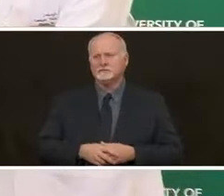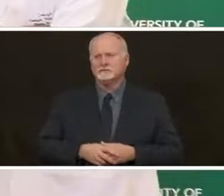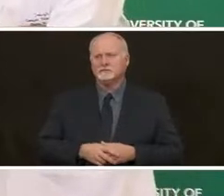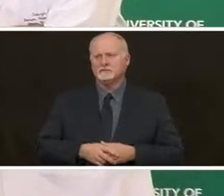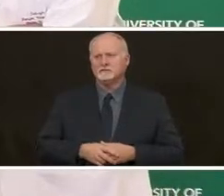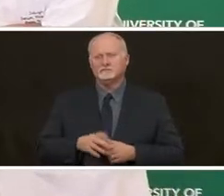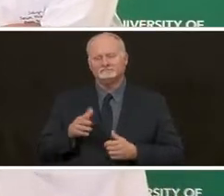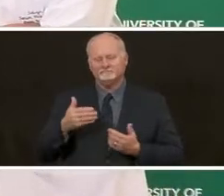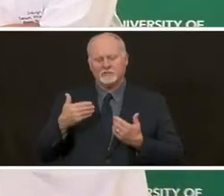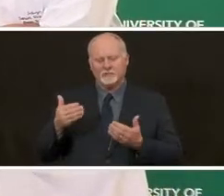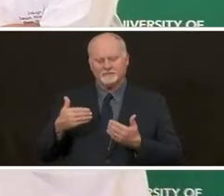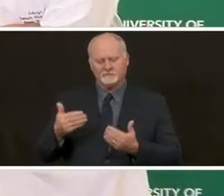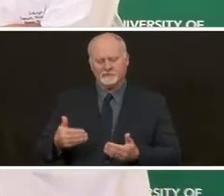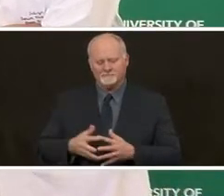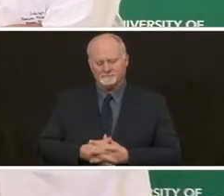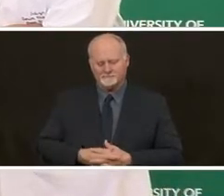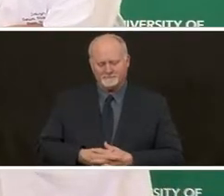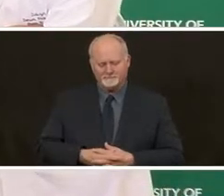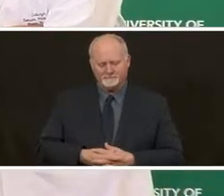Sorry, feel free to keep going.